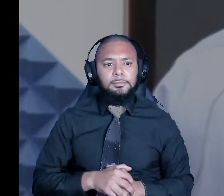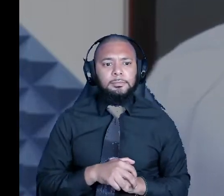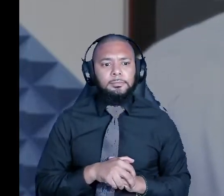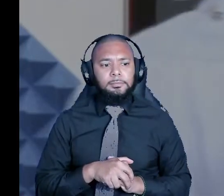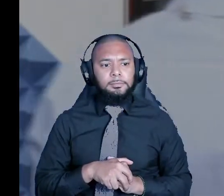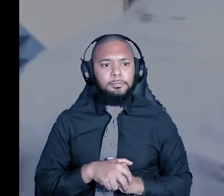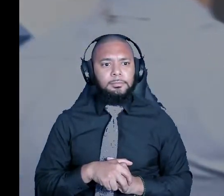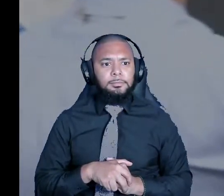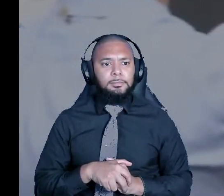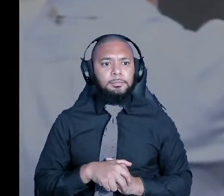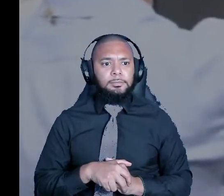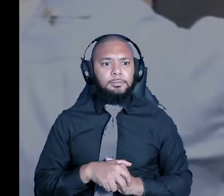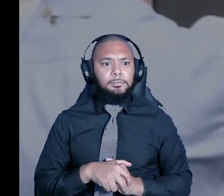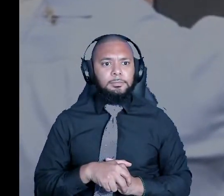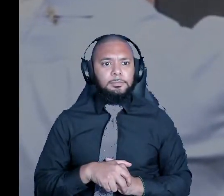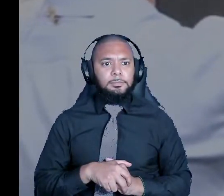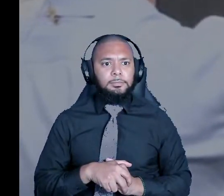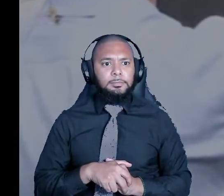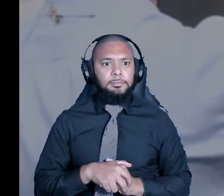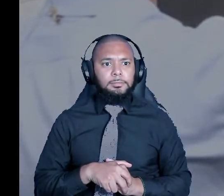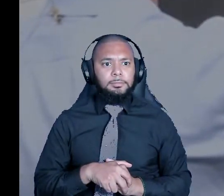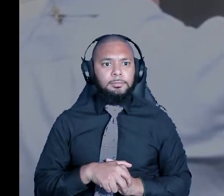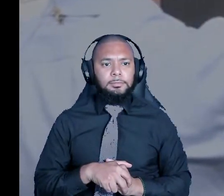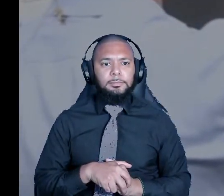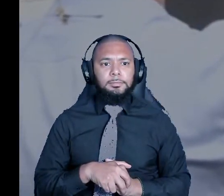through these points.